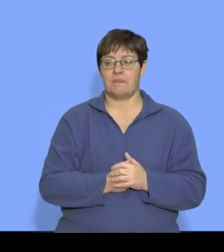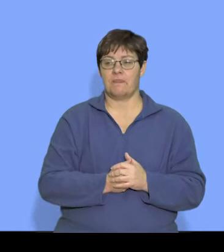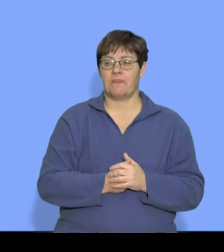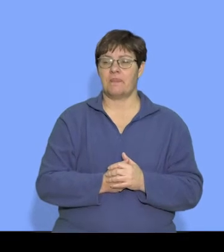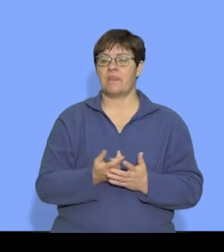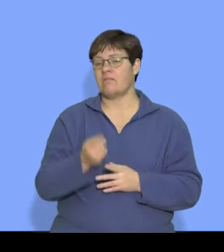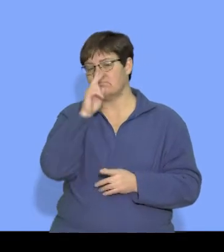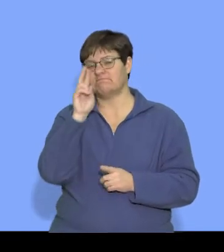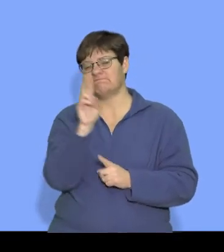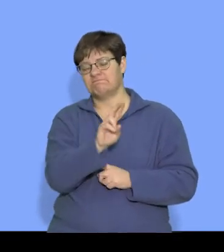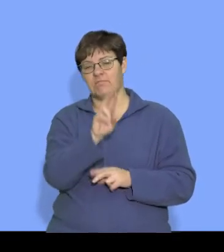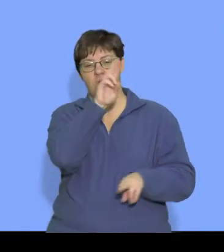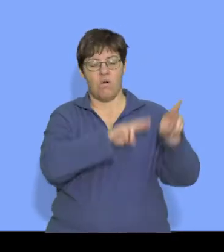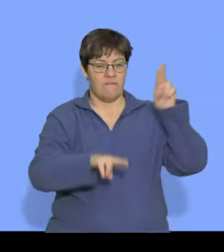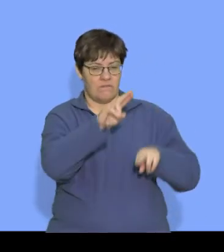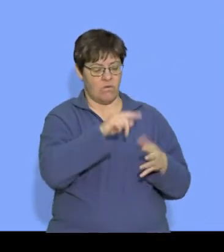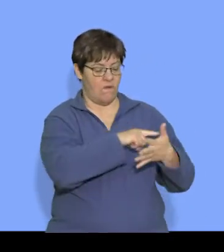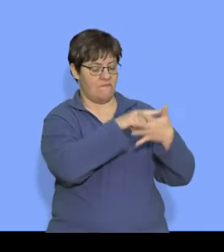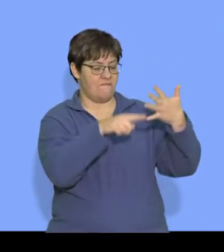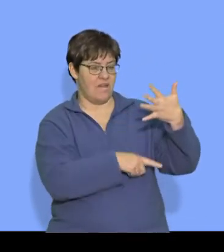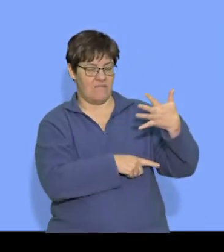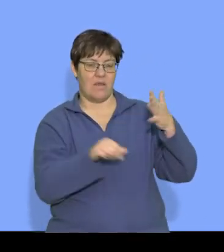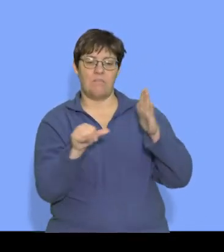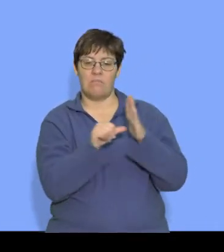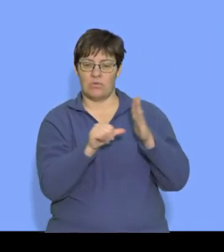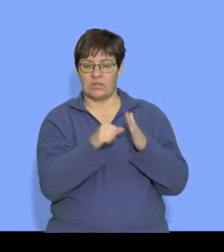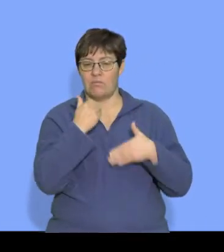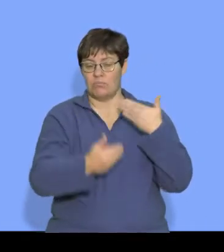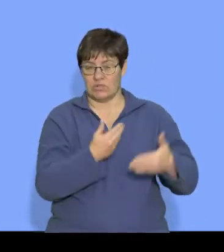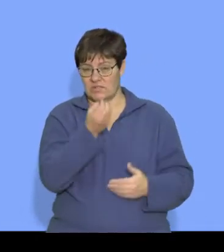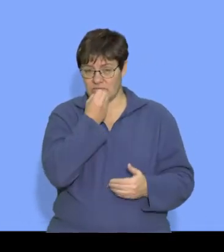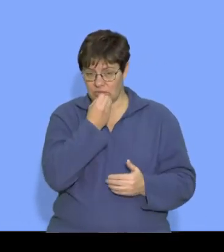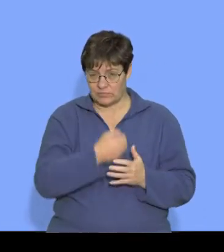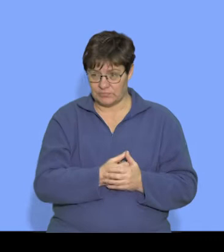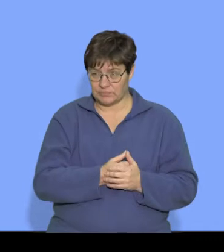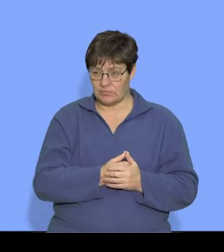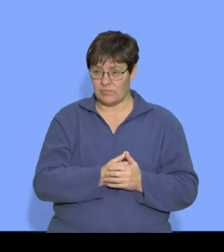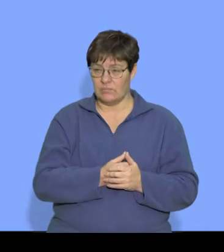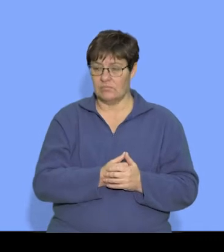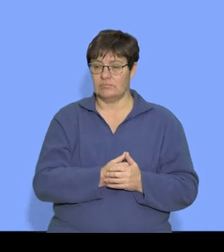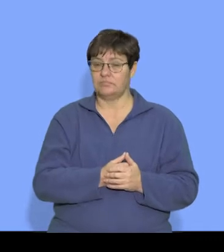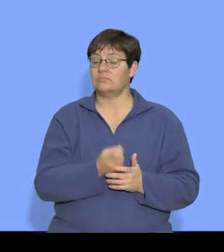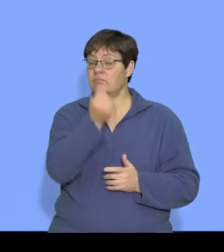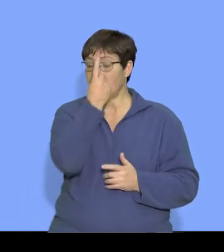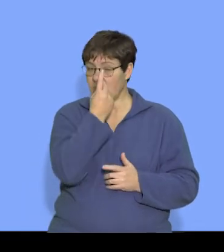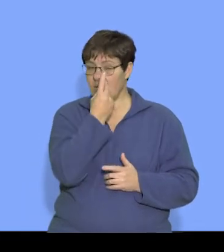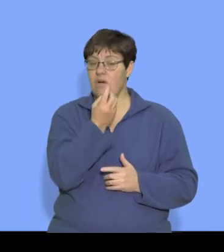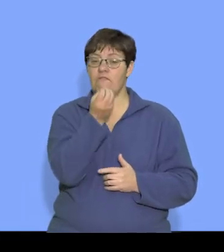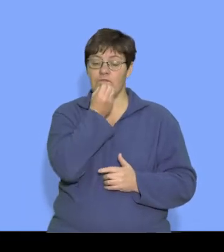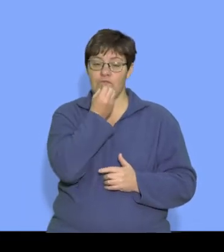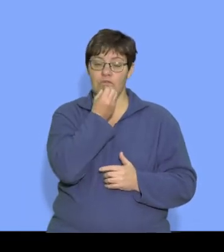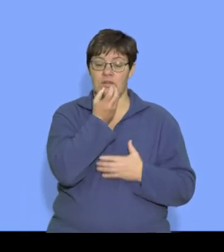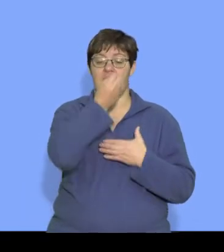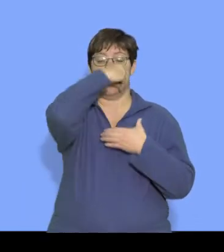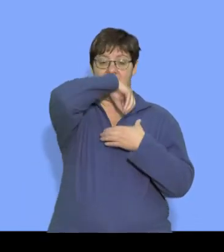So guys, let's have a quick overview of the 5 essential processes in nutrition. It's important that we